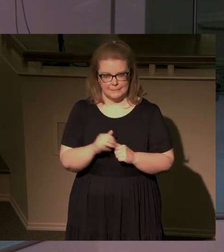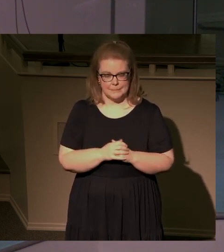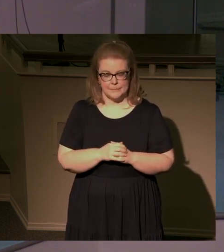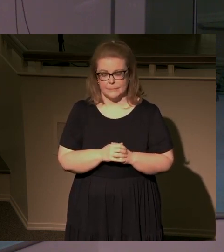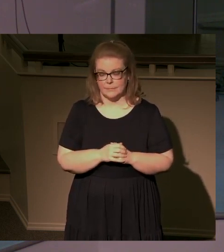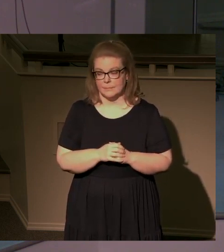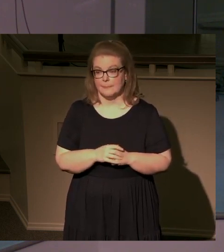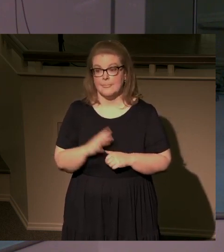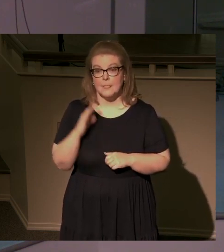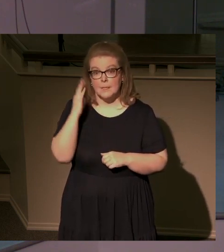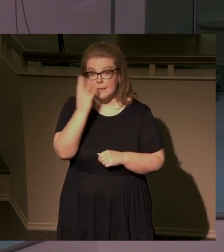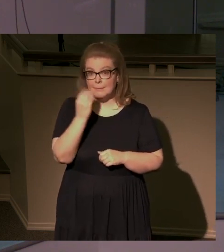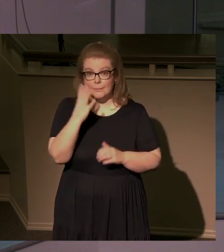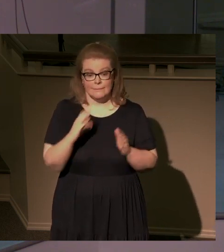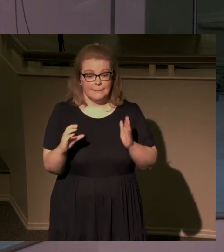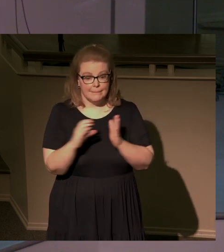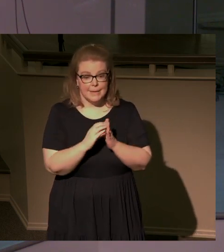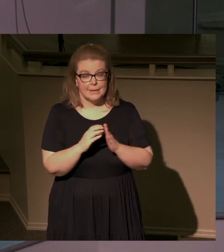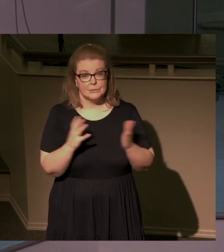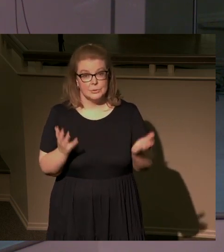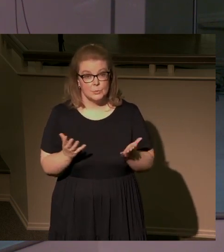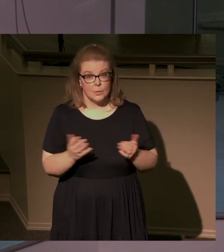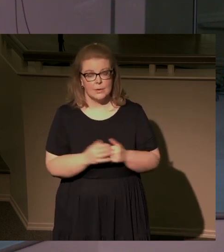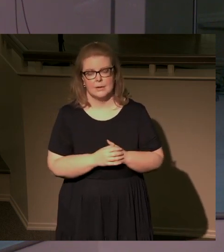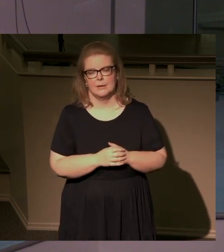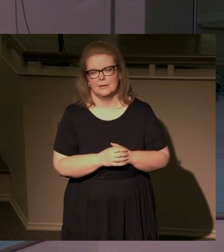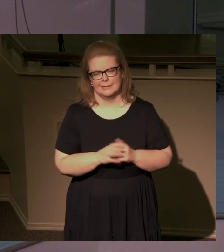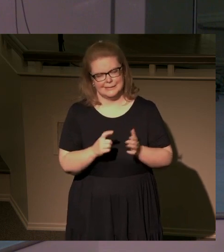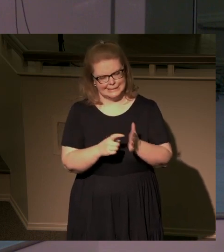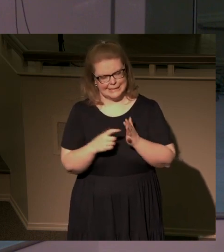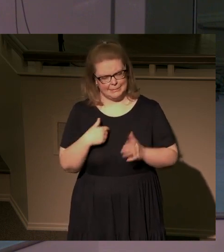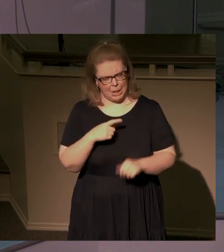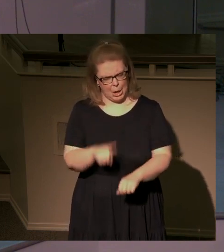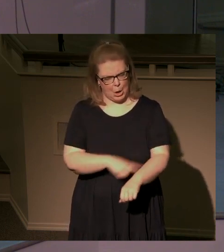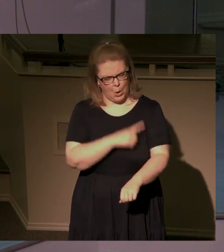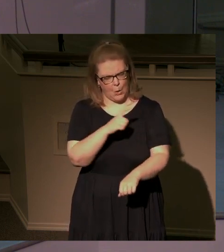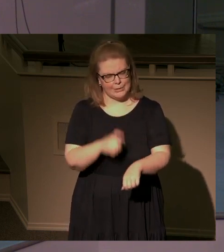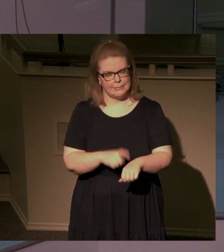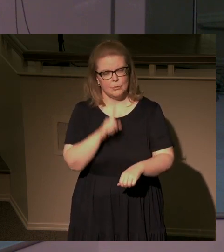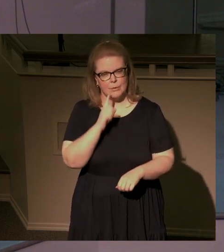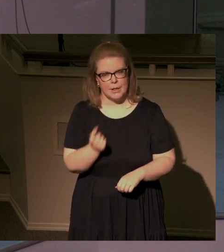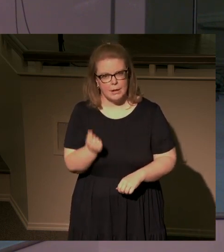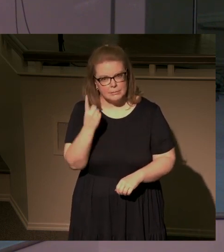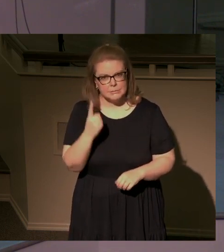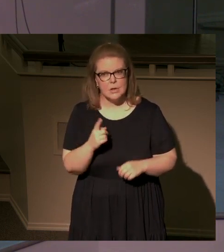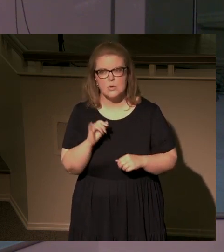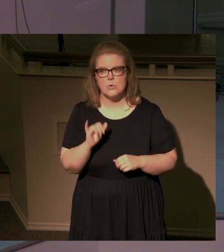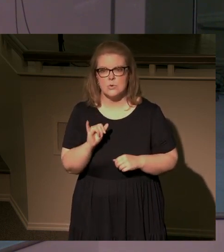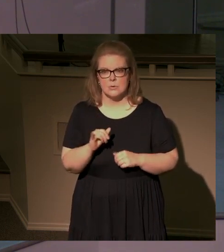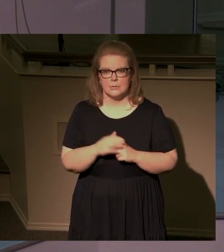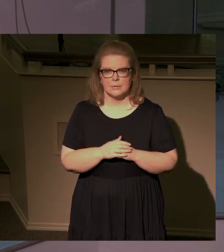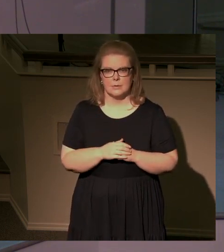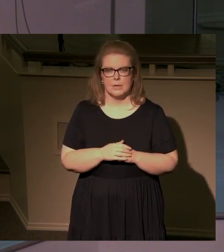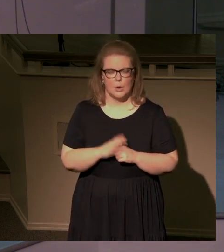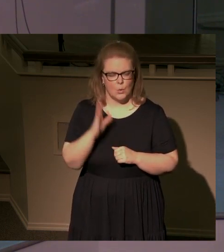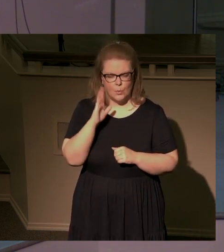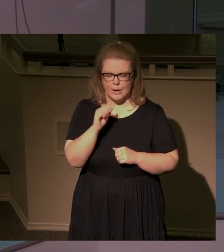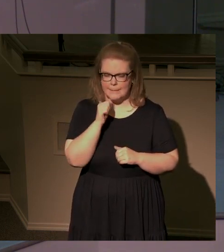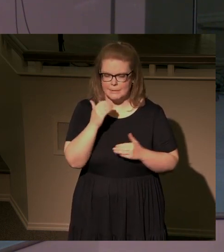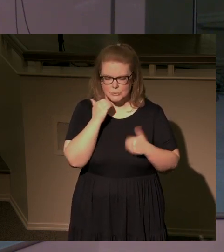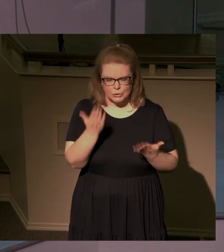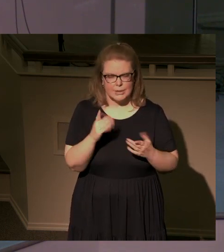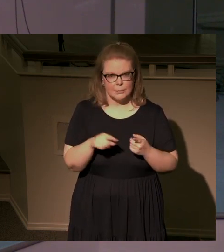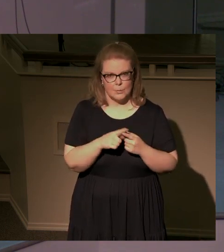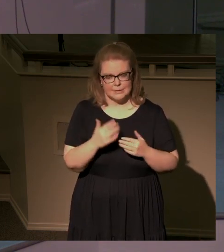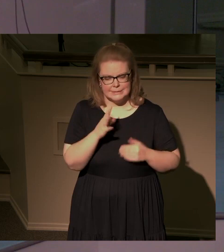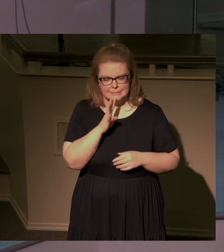Here's the beautiful passage. And it took me a long time to understand this. "He shall not be put to shame when he speaks." There's